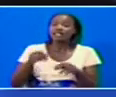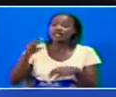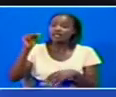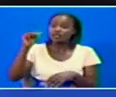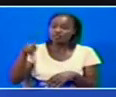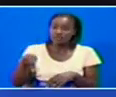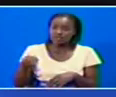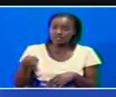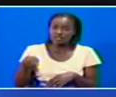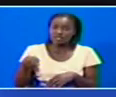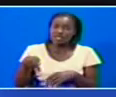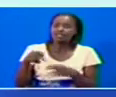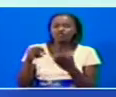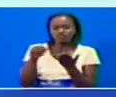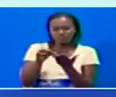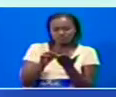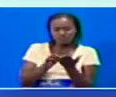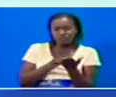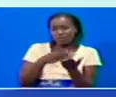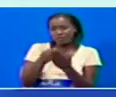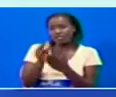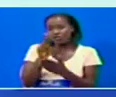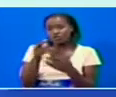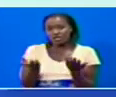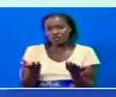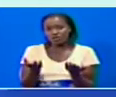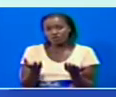parliament to account for that money. Siku wa leo